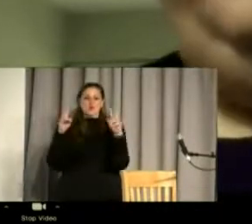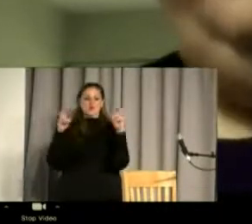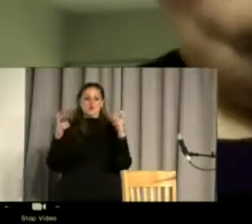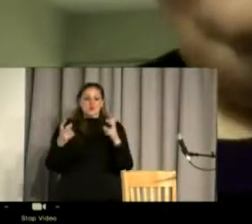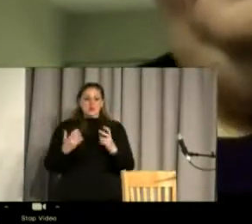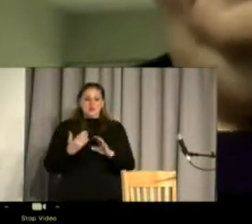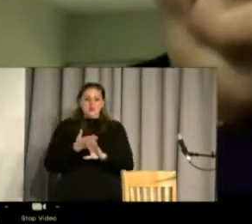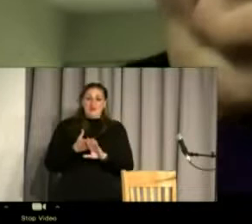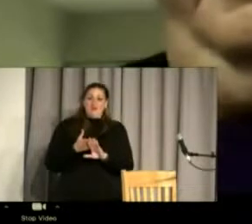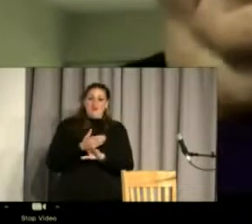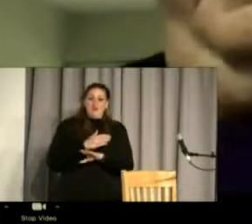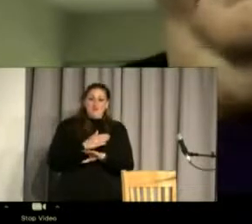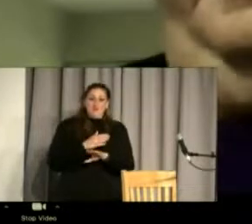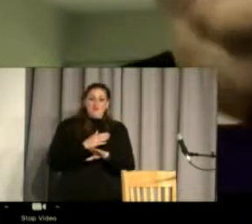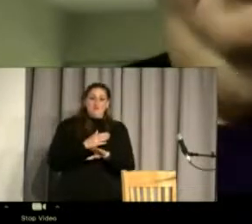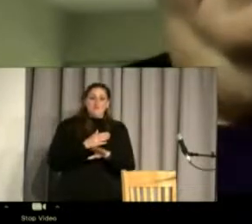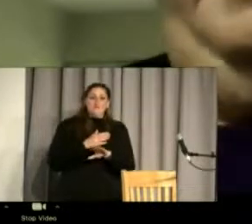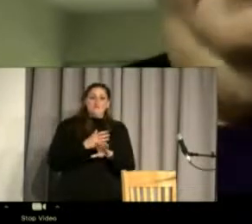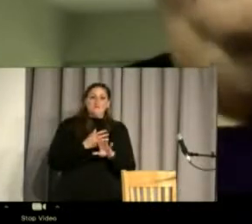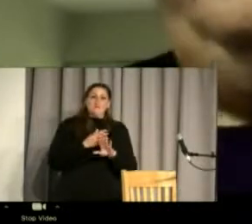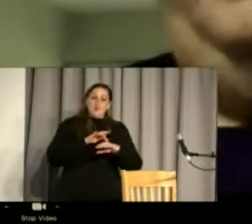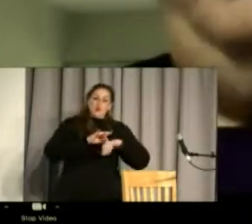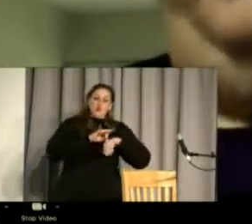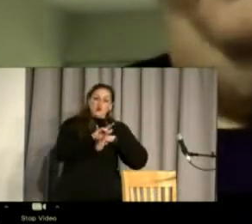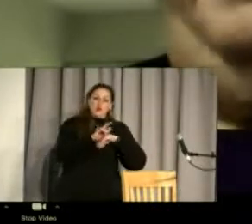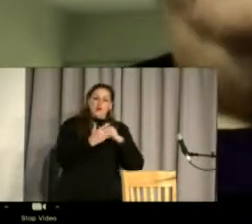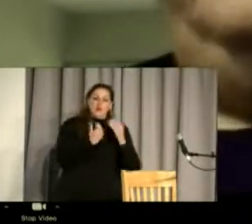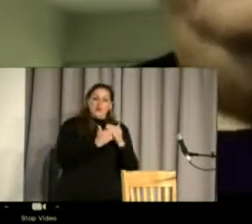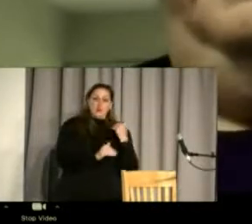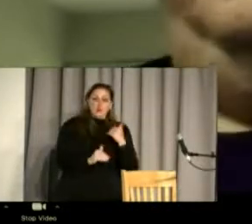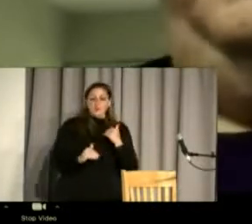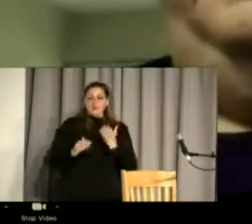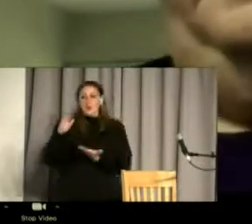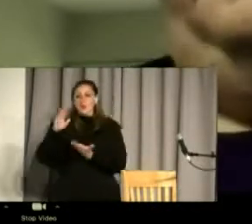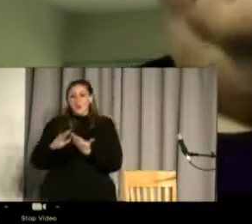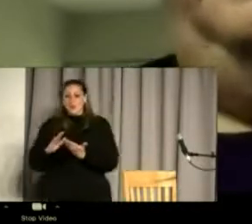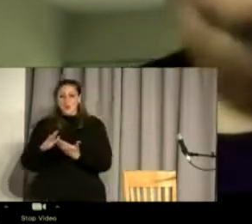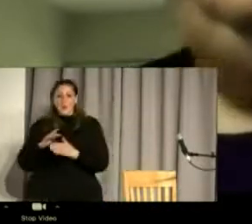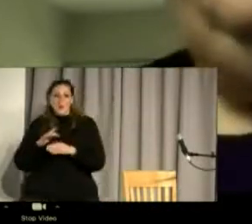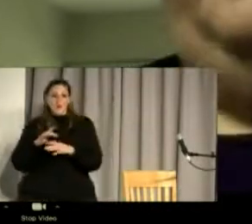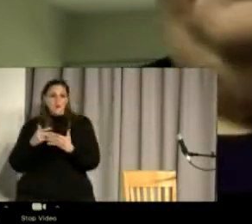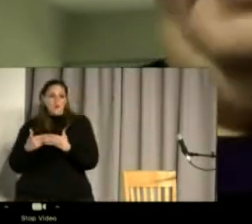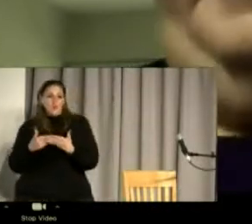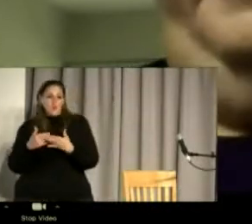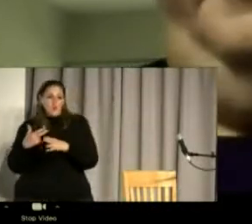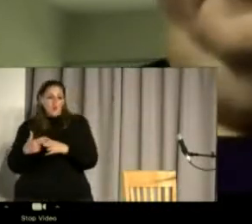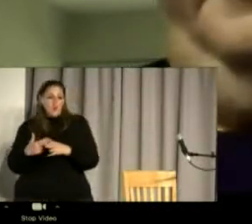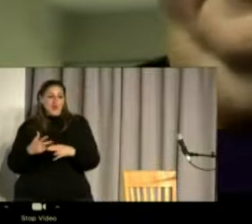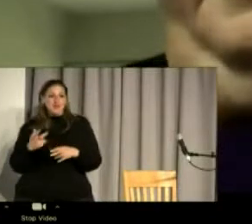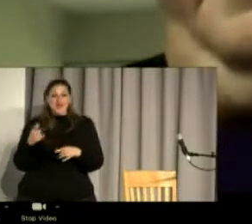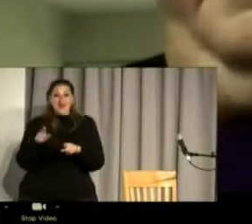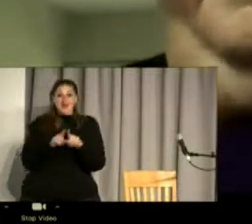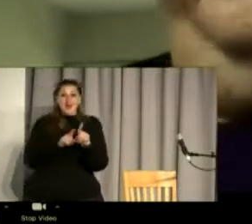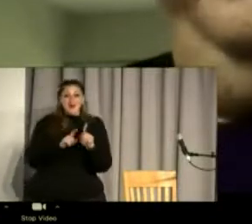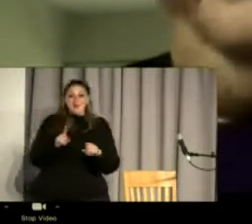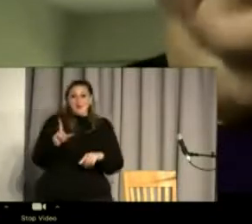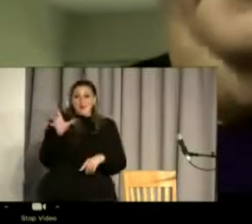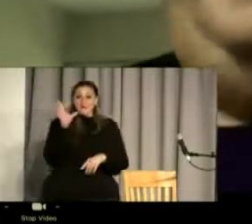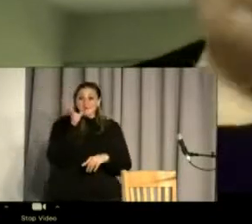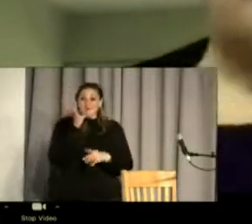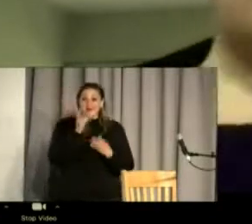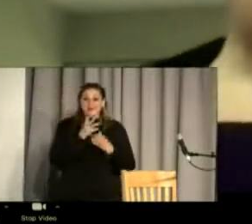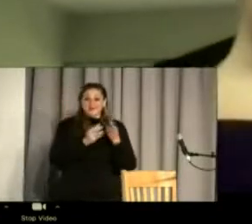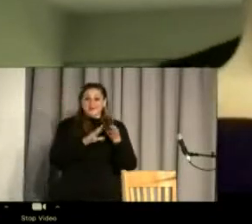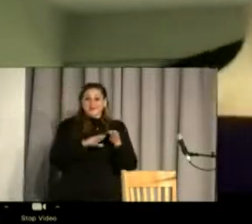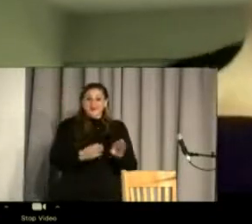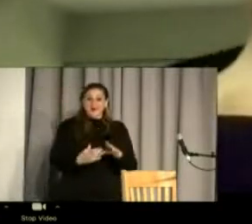premature births, well as low birth weight and infant and maternal mortality.